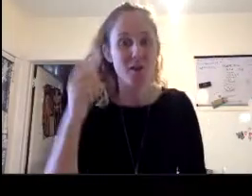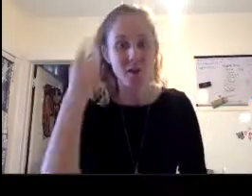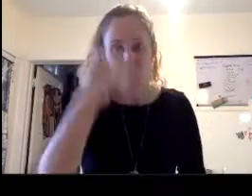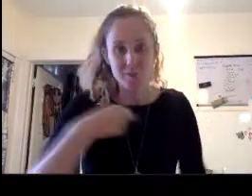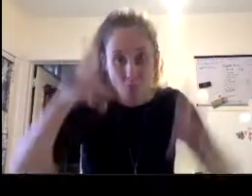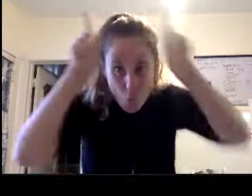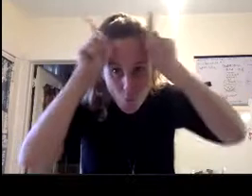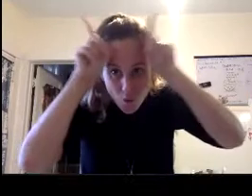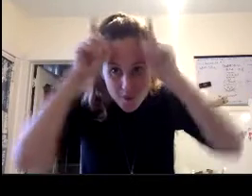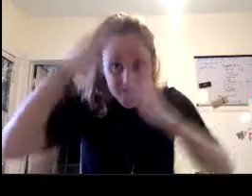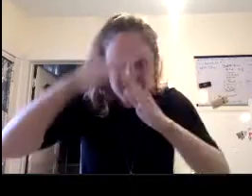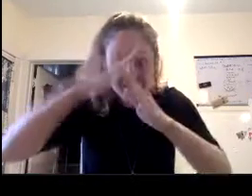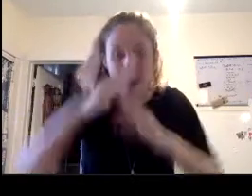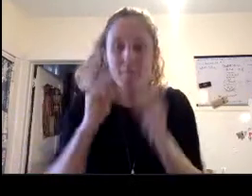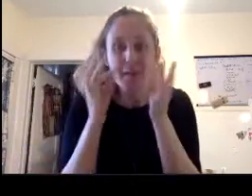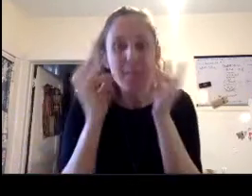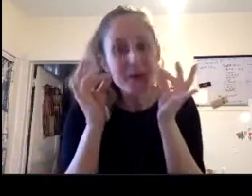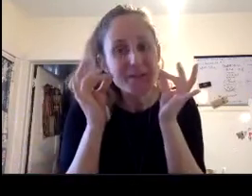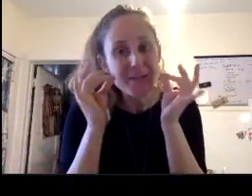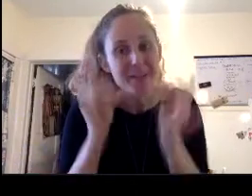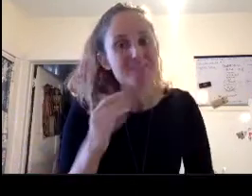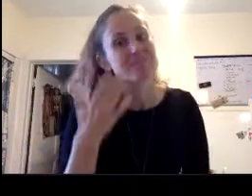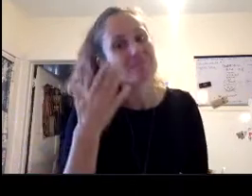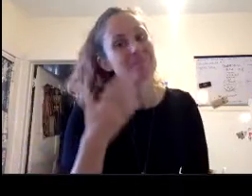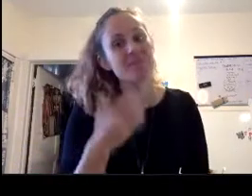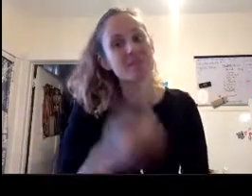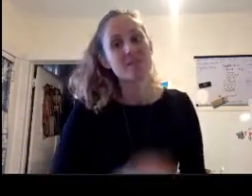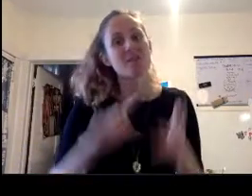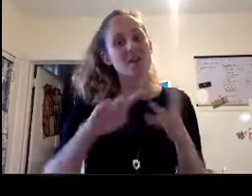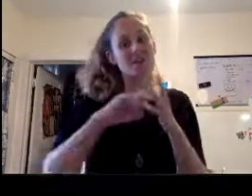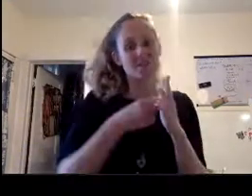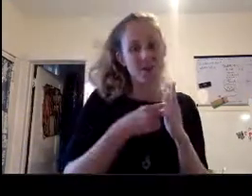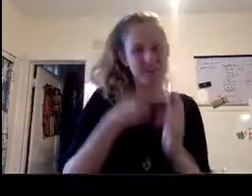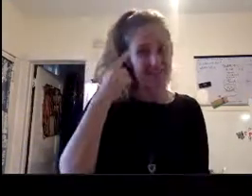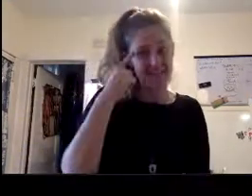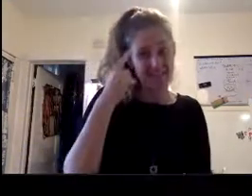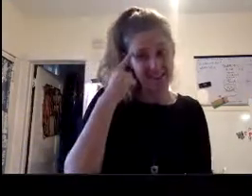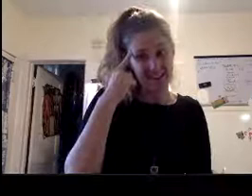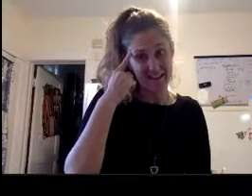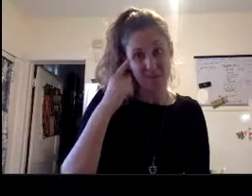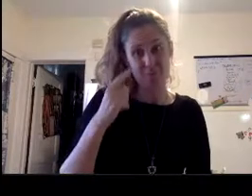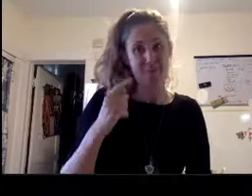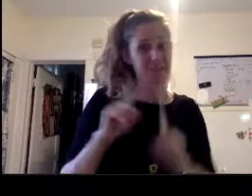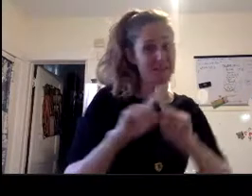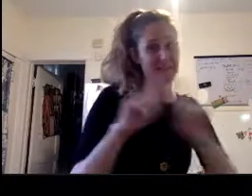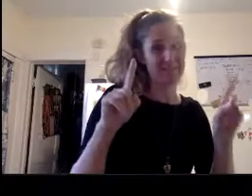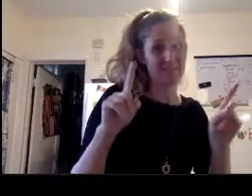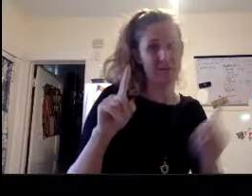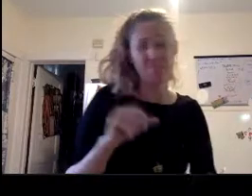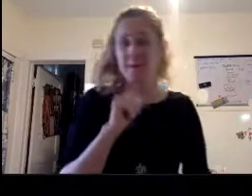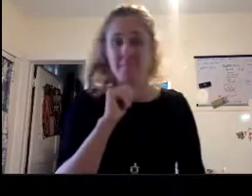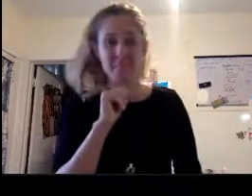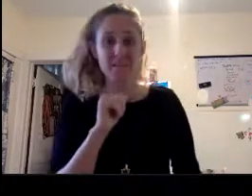That's his mustache. So I started with a vision, but I changed it because he looked so cute. I wasn't gonna